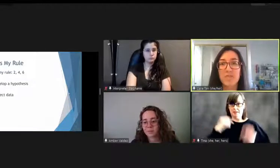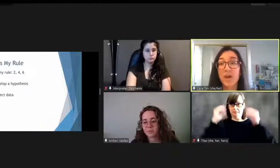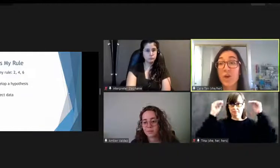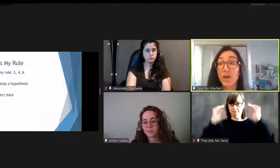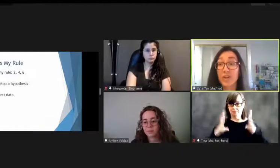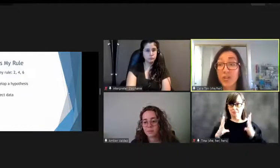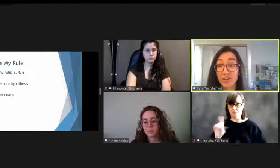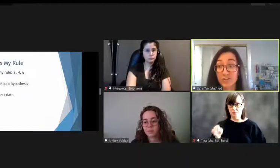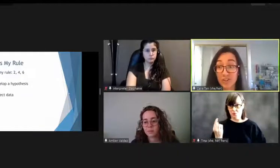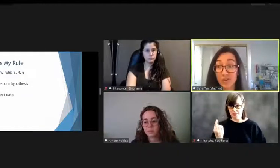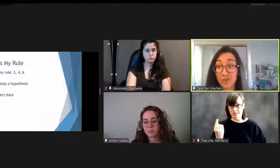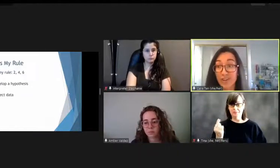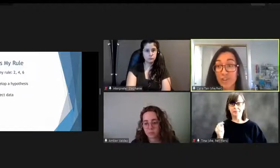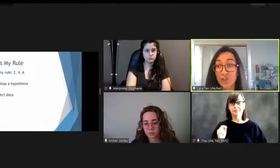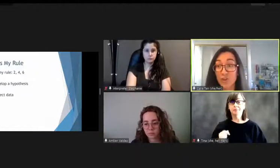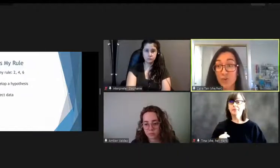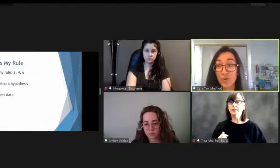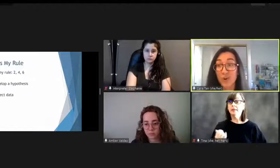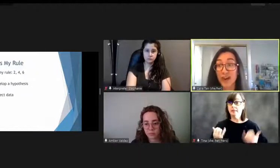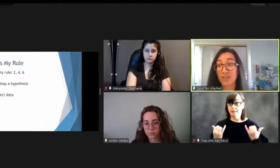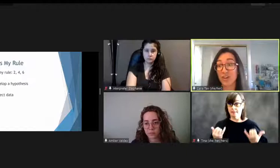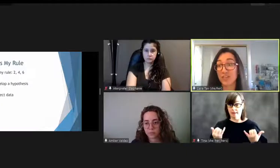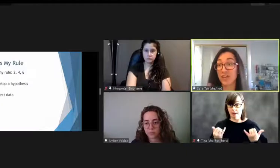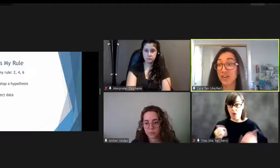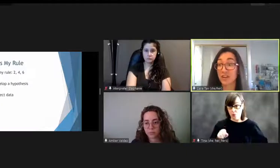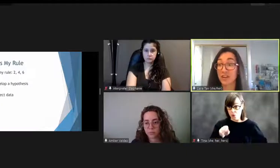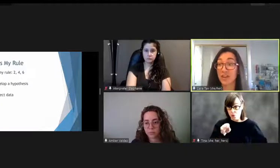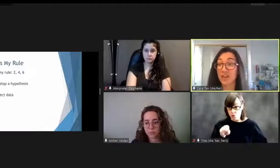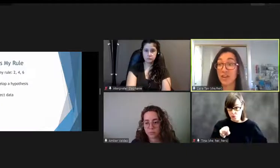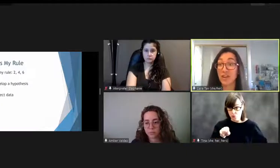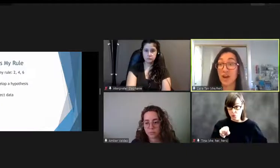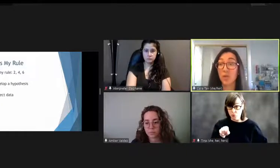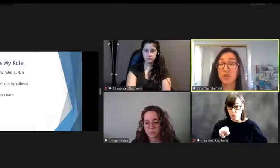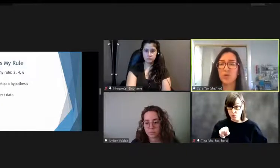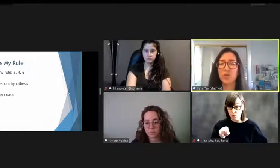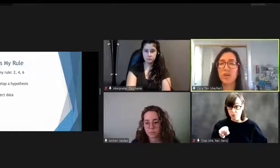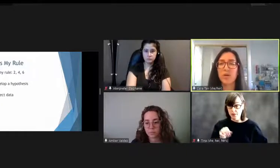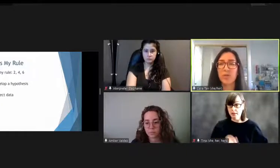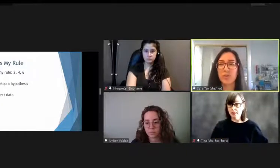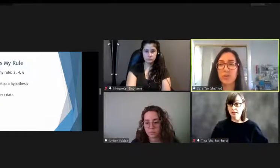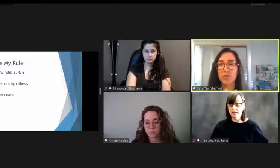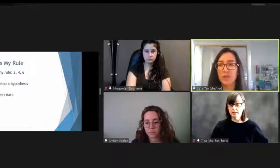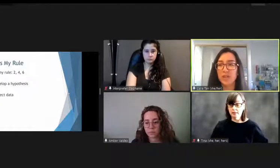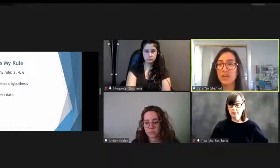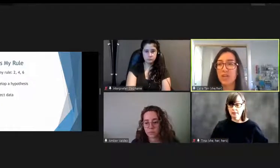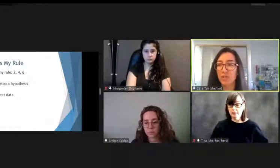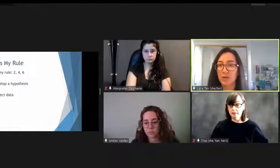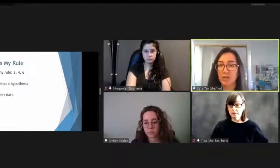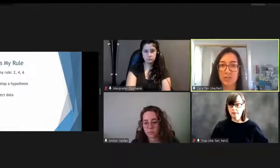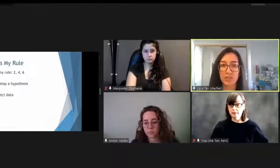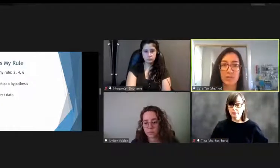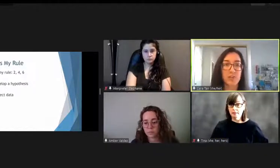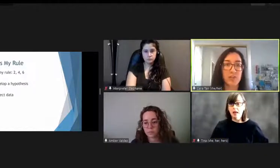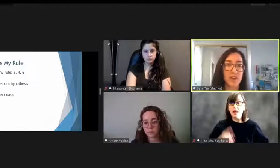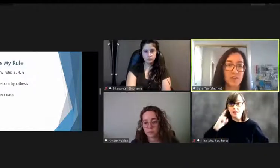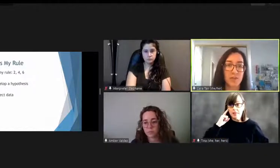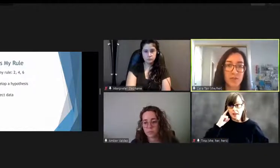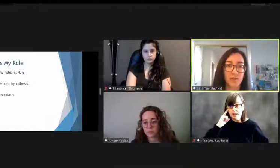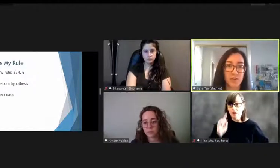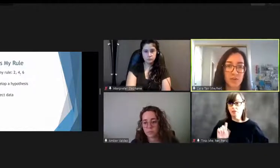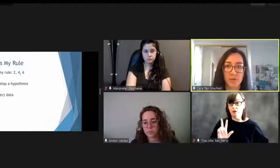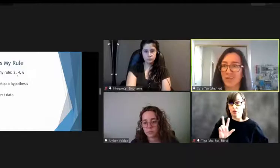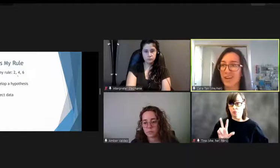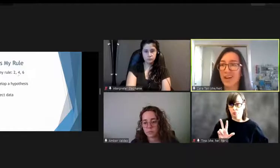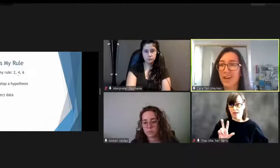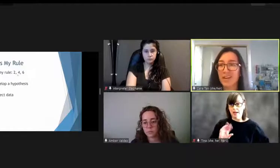Okay, what you're going to do is you have a chance to collect data. I want you to come up with 3 numbers. So in this case, the